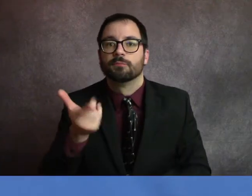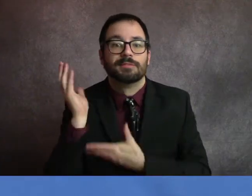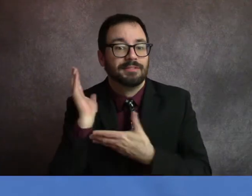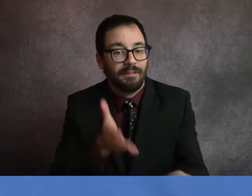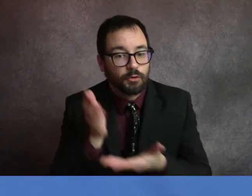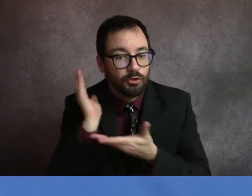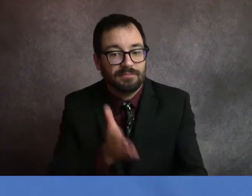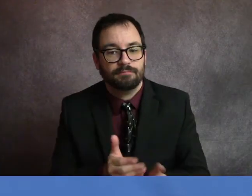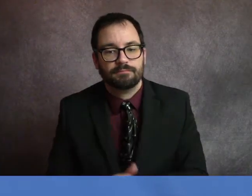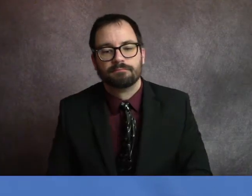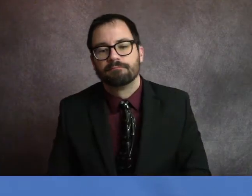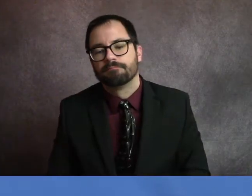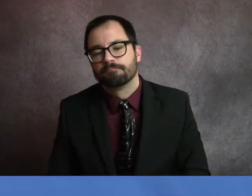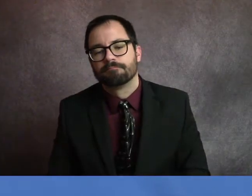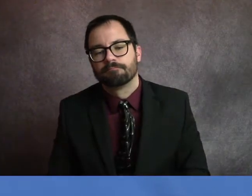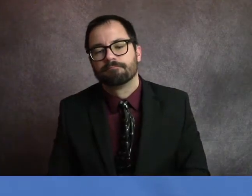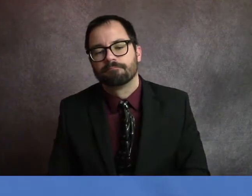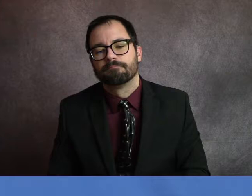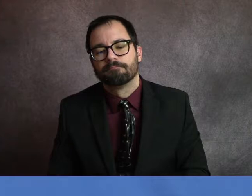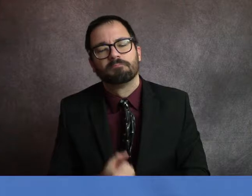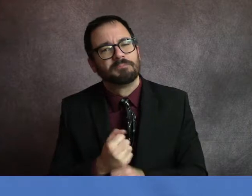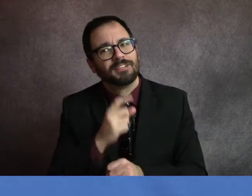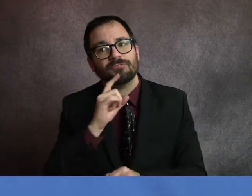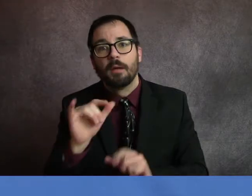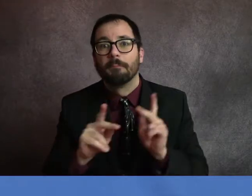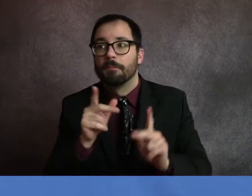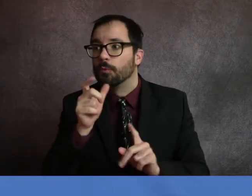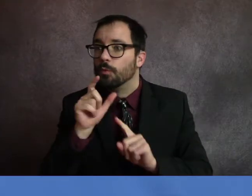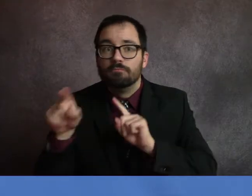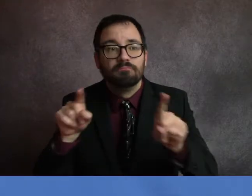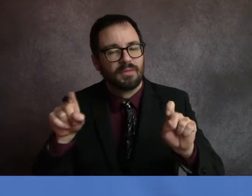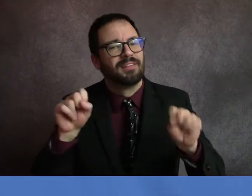experiences. You can find out more detail about how the order